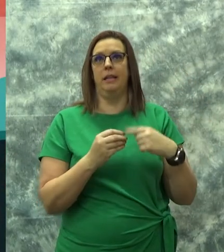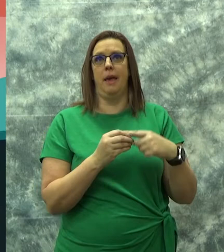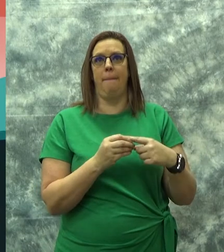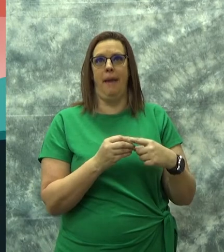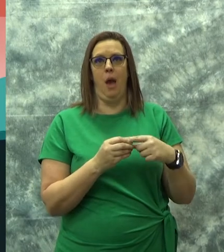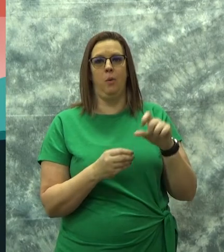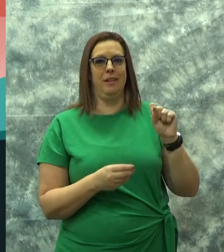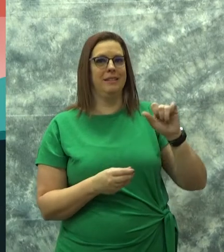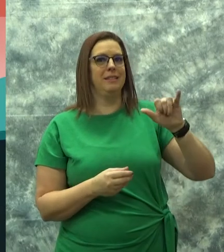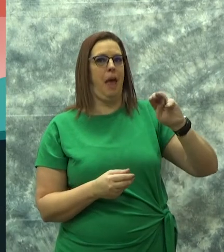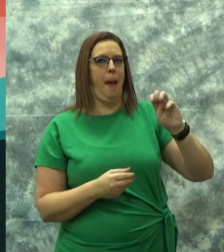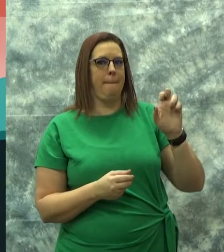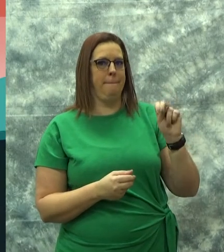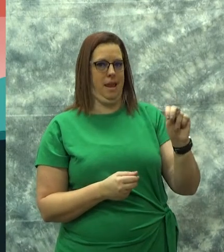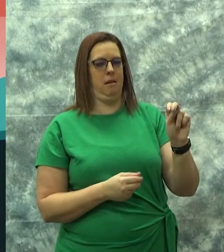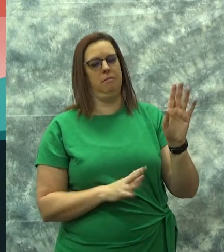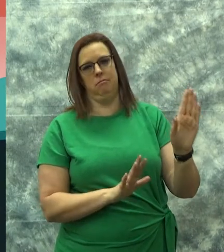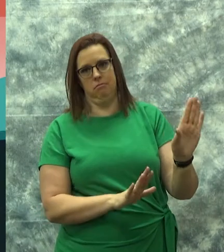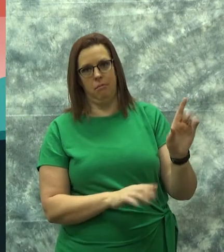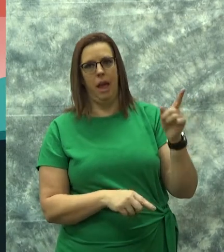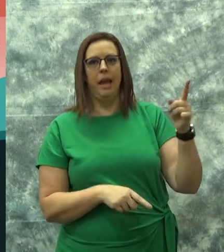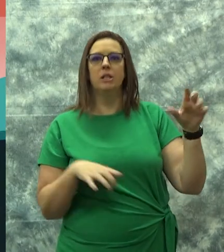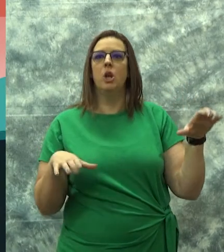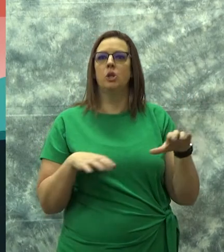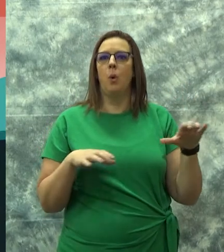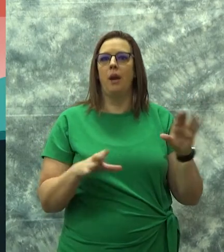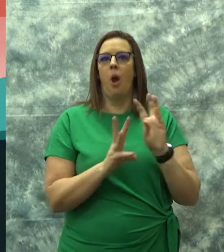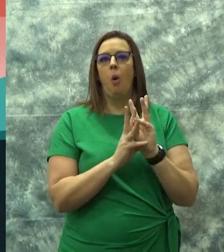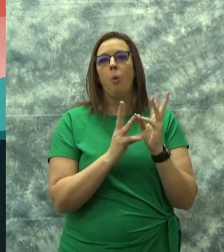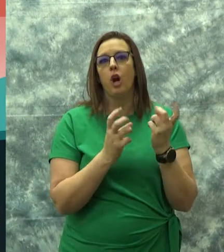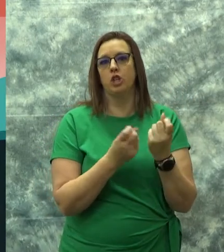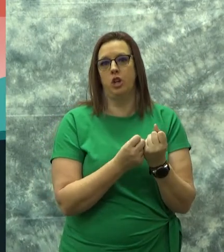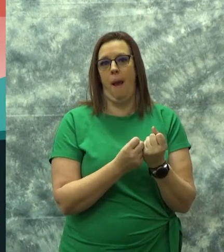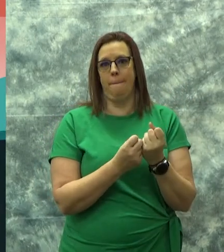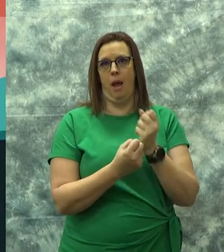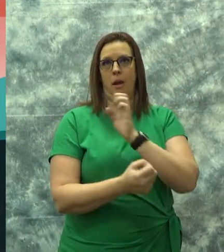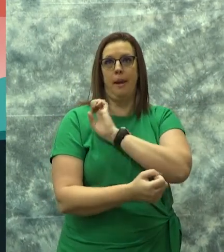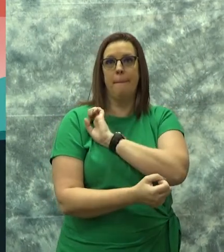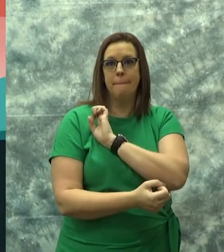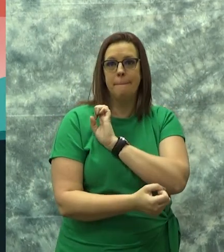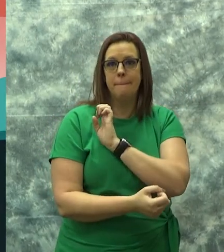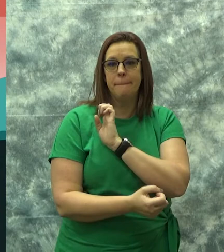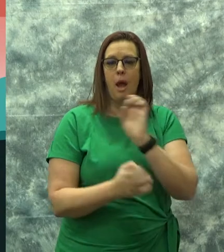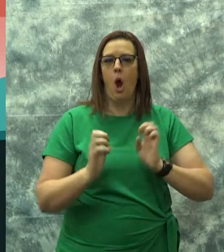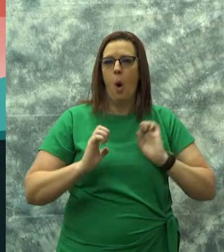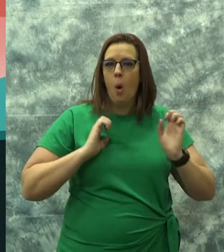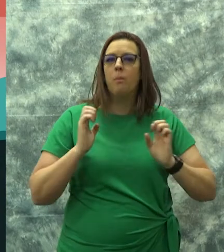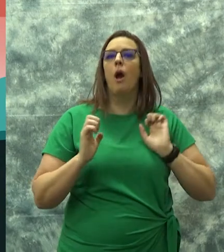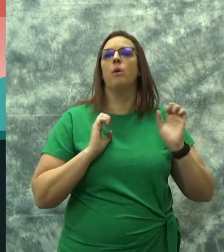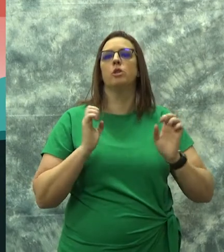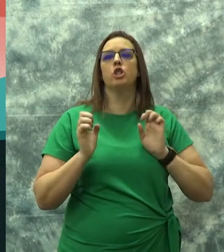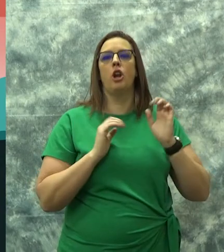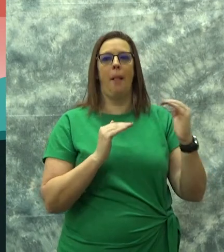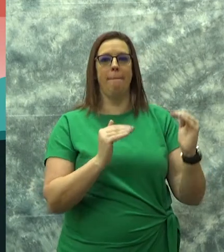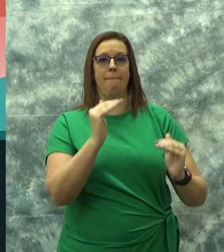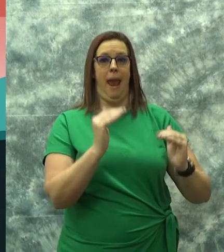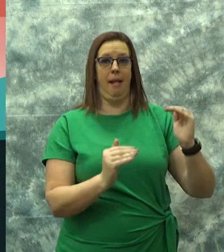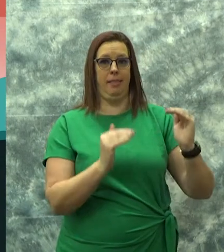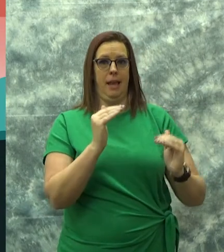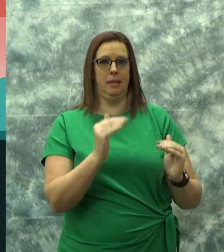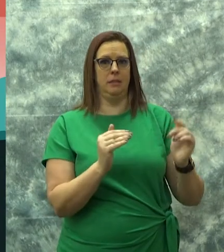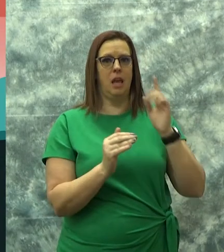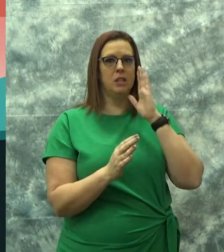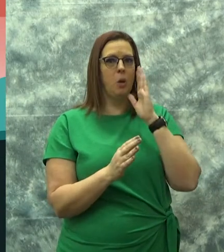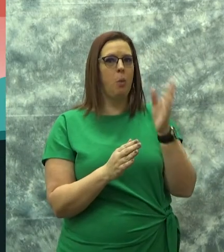the first one is about wonderful Reverend Simon. He's doing a workshop on emotional balance, a mindfulness approach, one of our Sunday